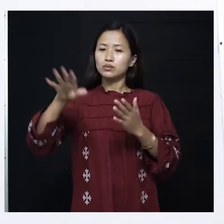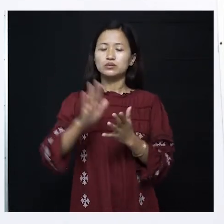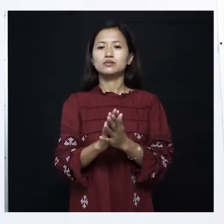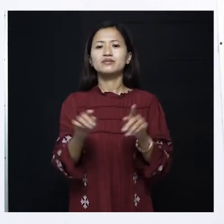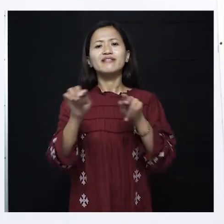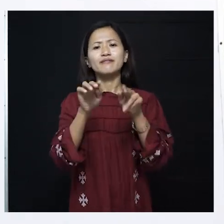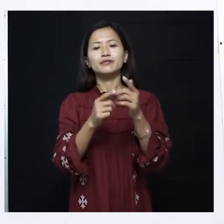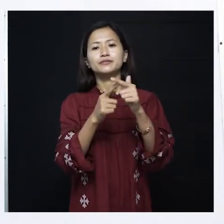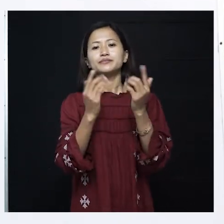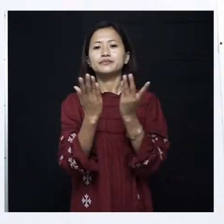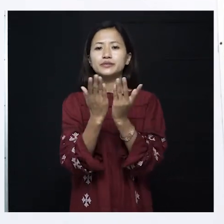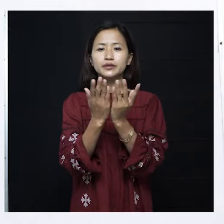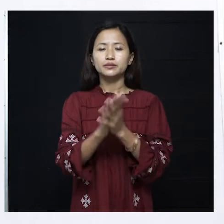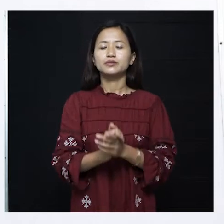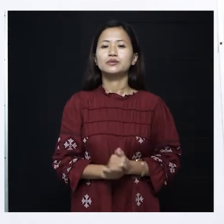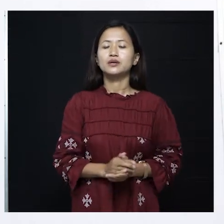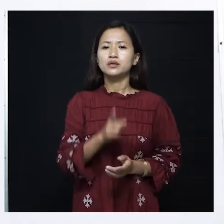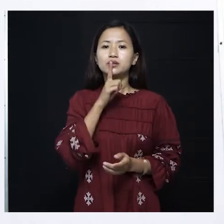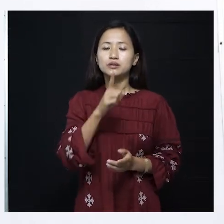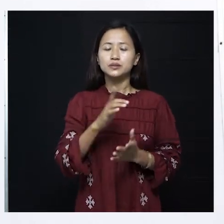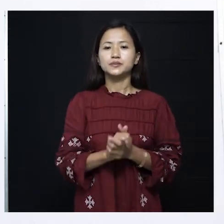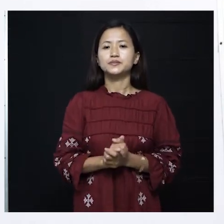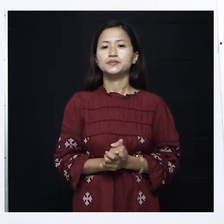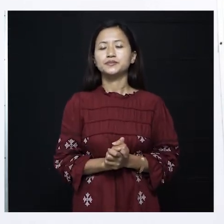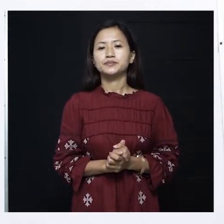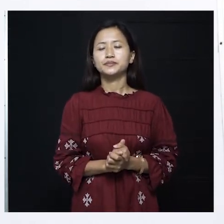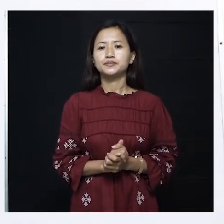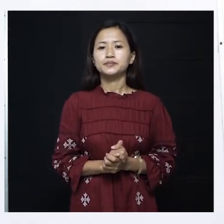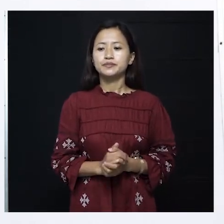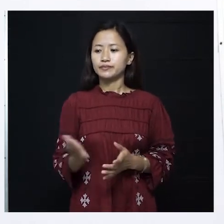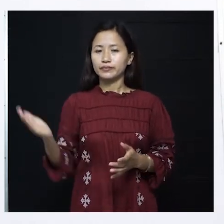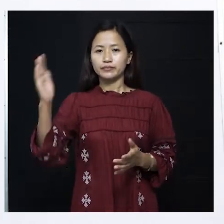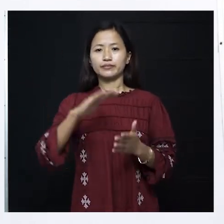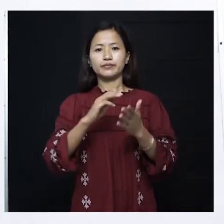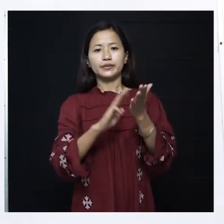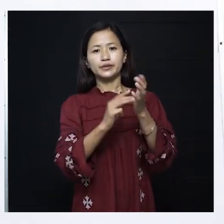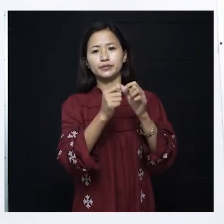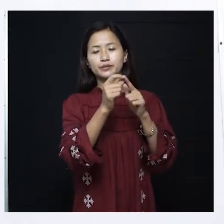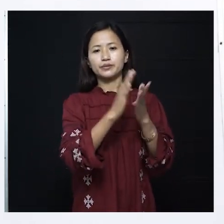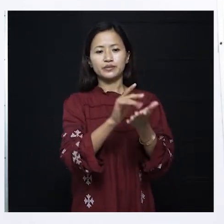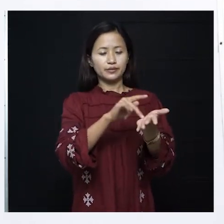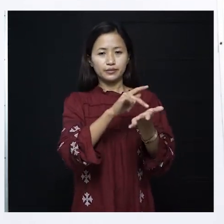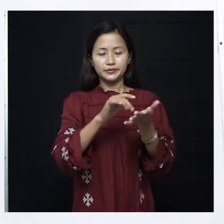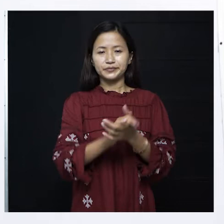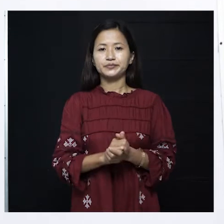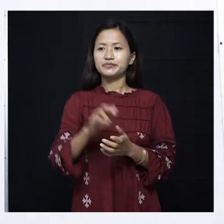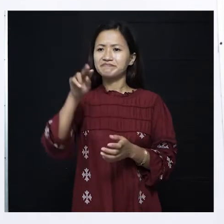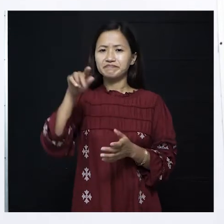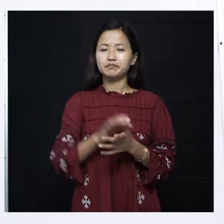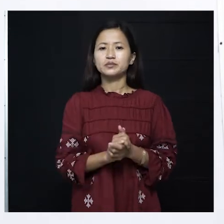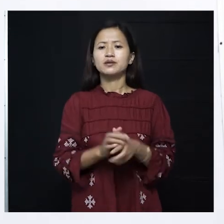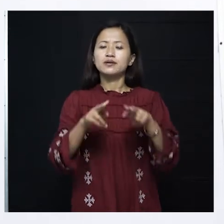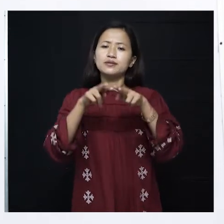to the textbook. Please make sure of that, okay? Now coming to the map. Apart from this definition, we